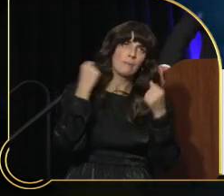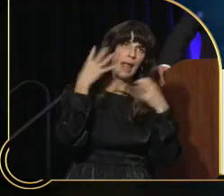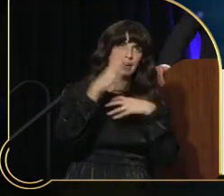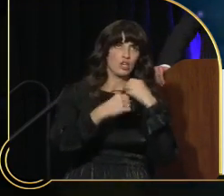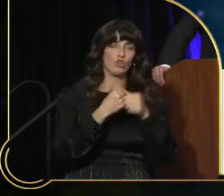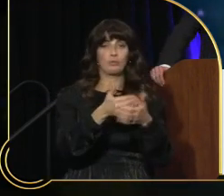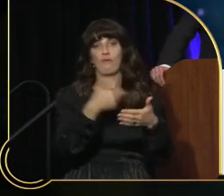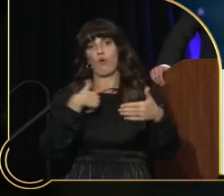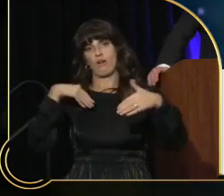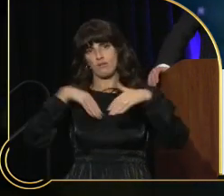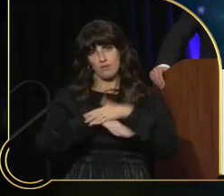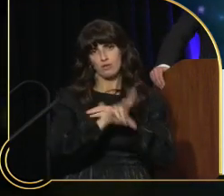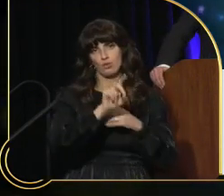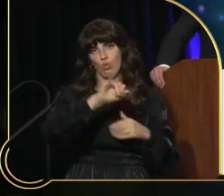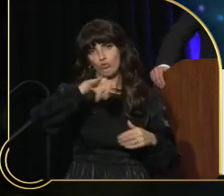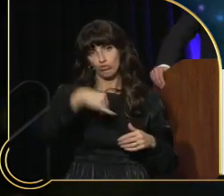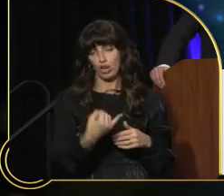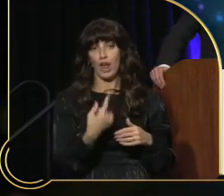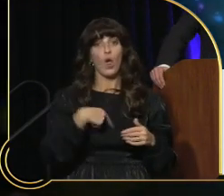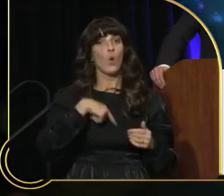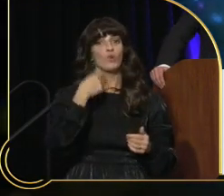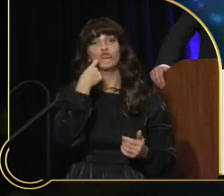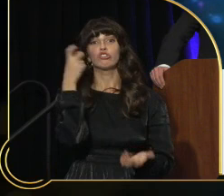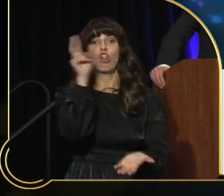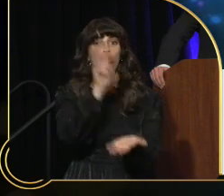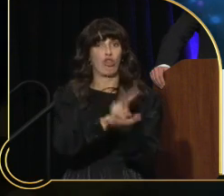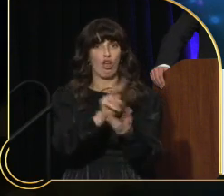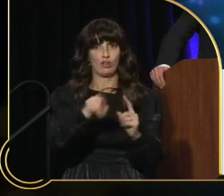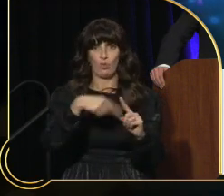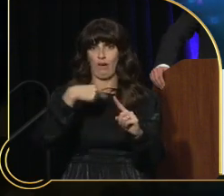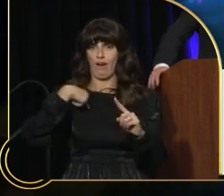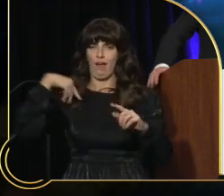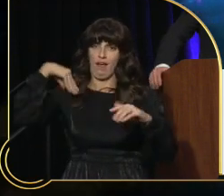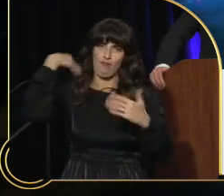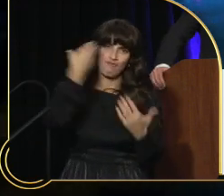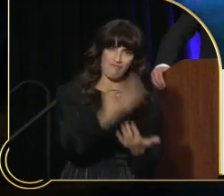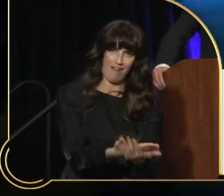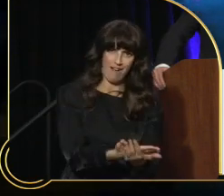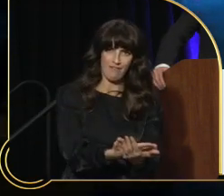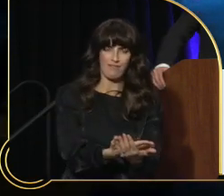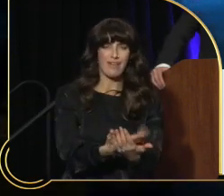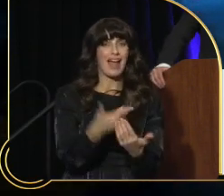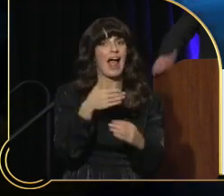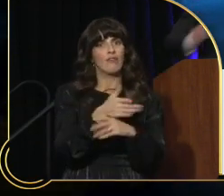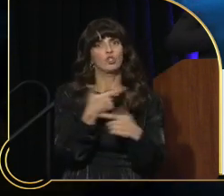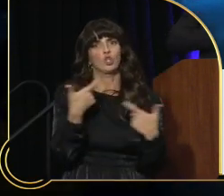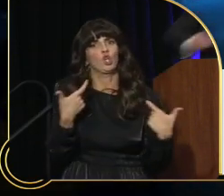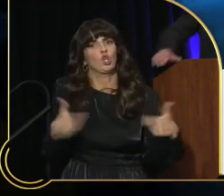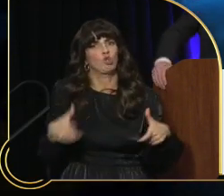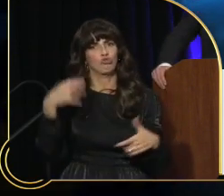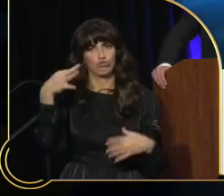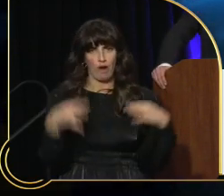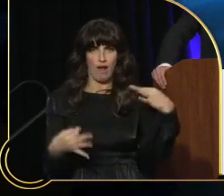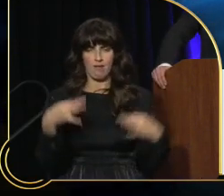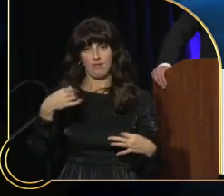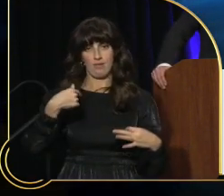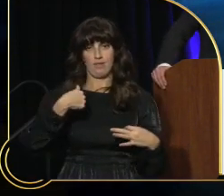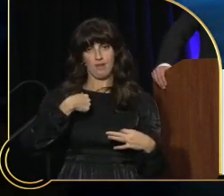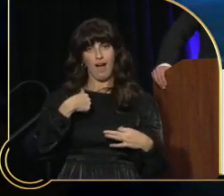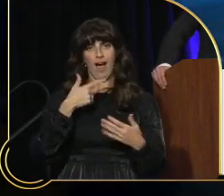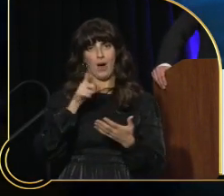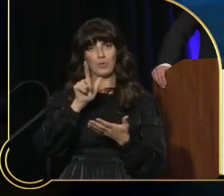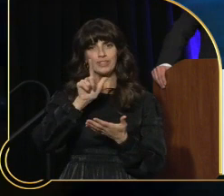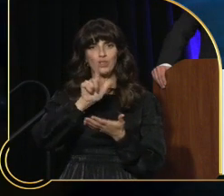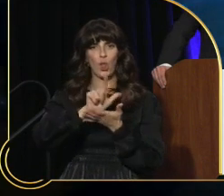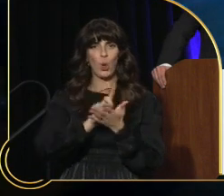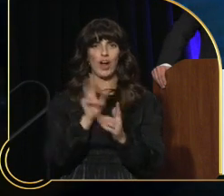of Justice, and we had just lost when I walked in after a massive trial, and I was the lawyer assigned to handle the